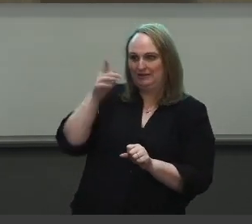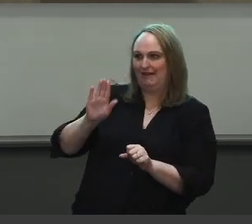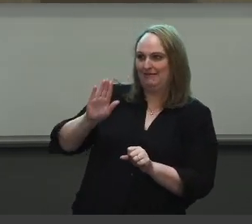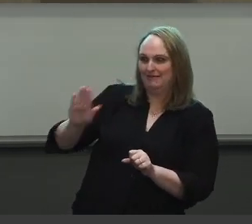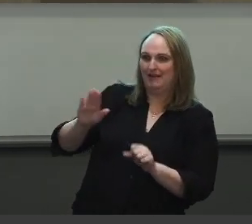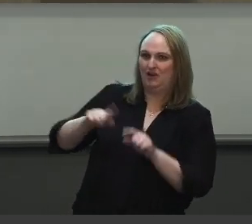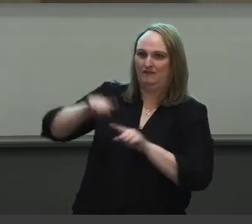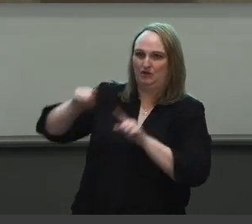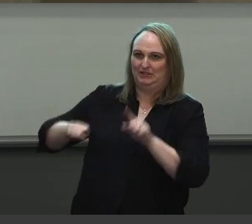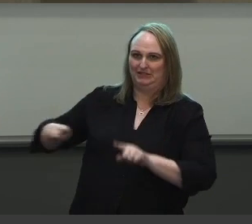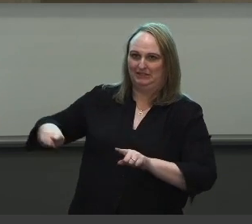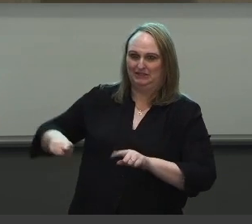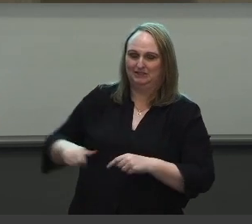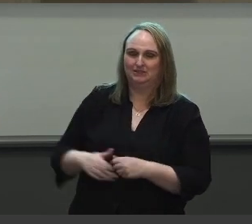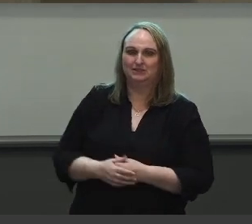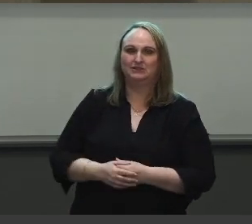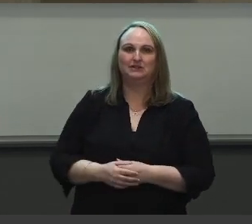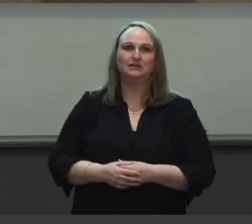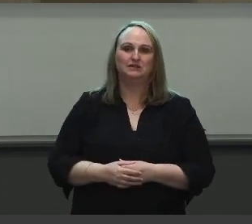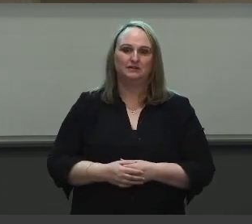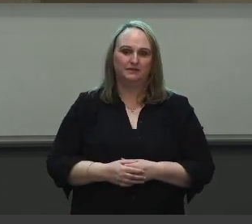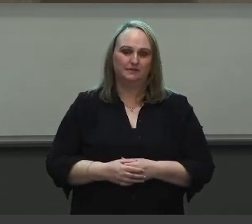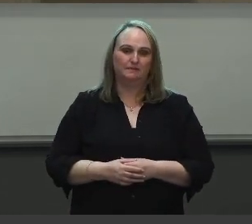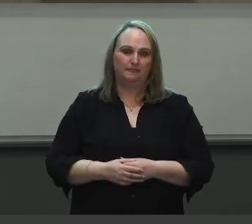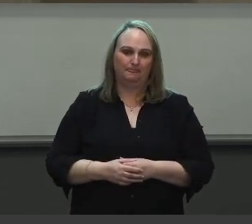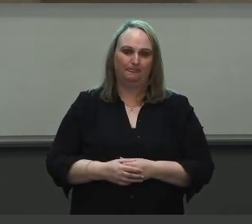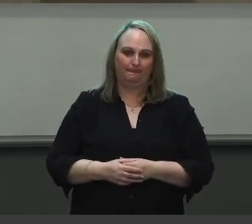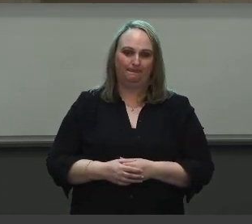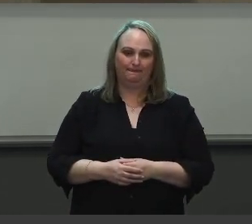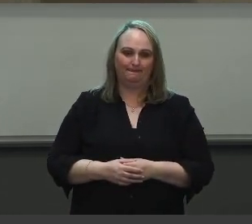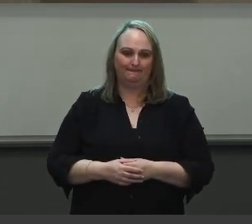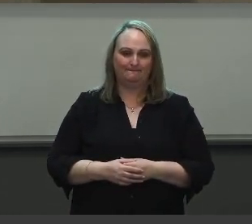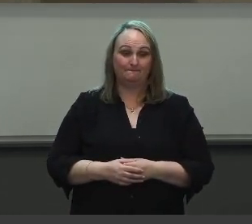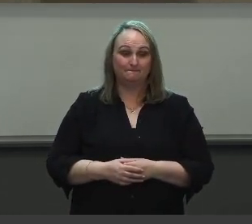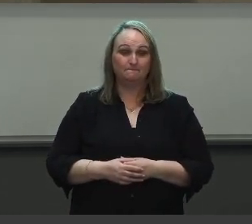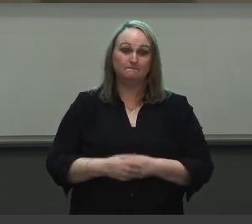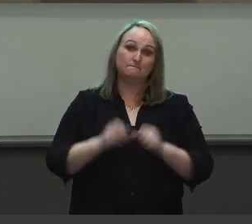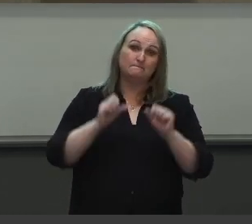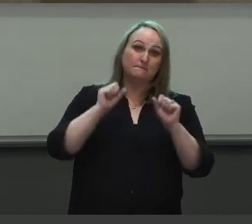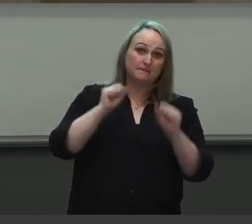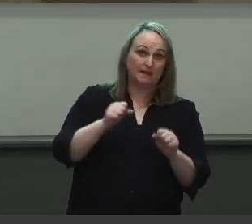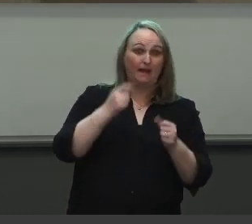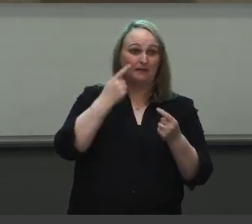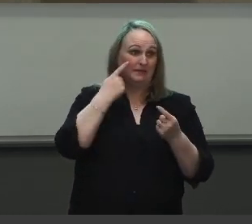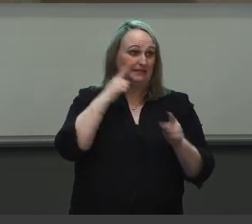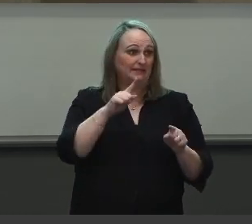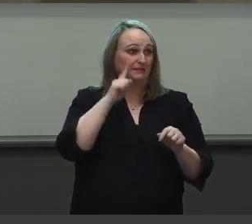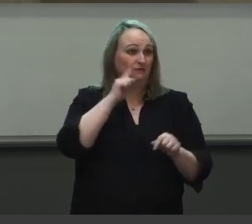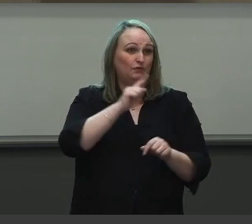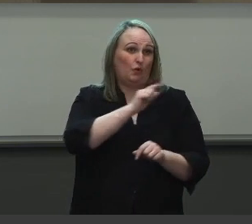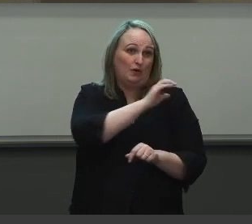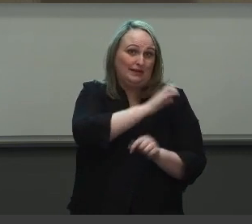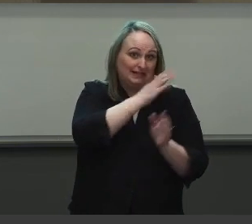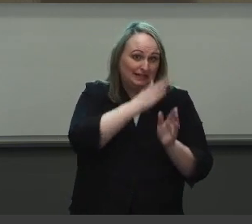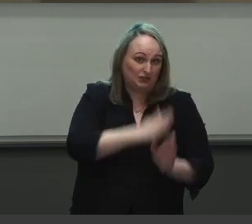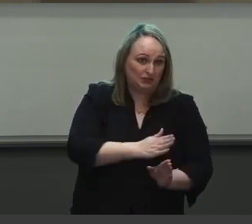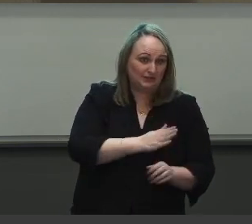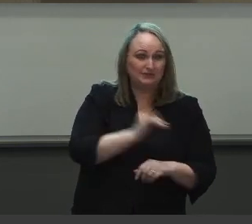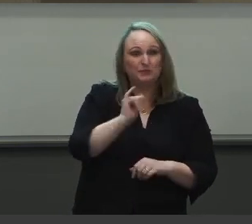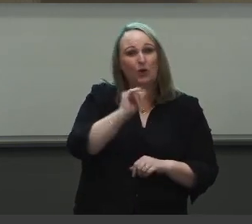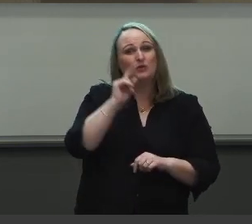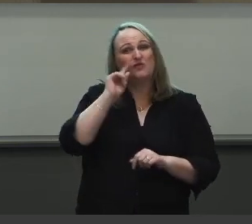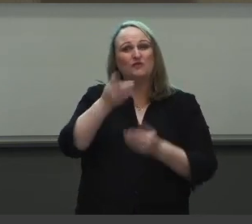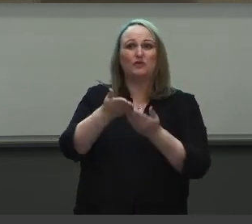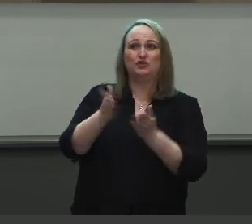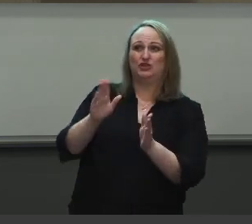those behaviors. So I think clinically it certainly has a lot of relevance, but I think it also has a ton of relevance to the research field